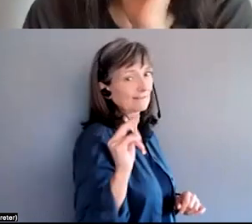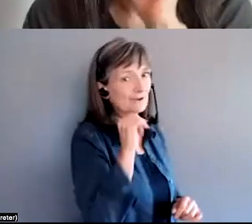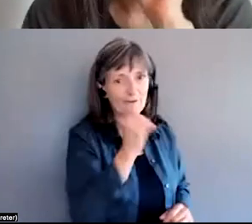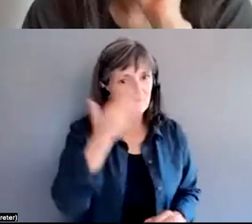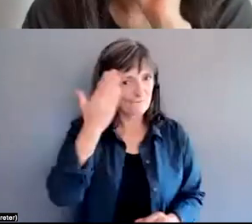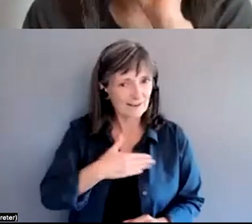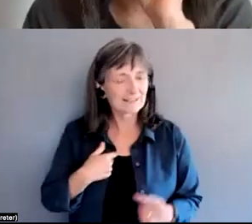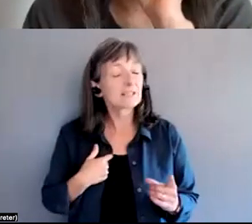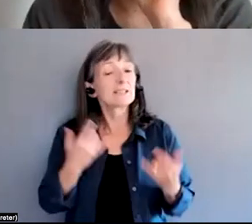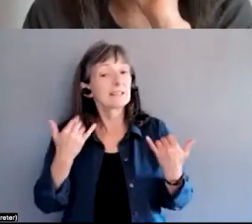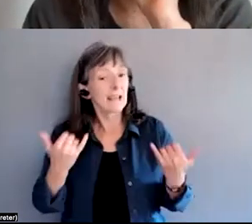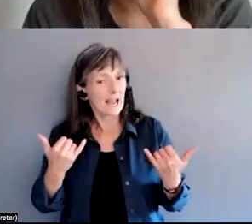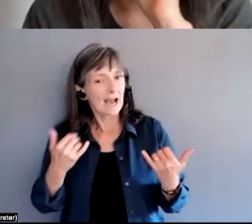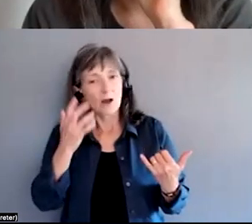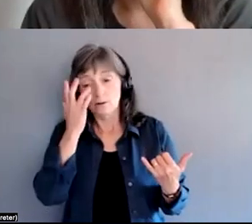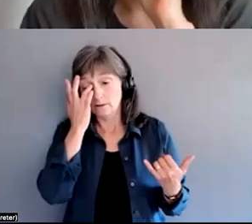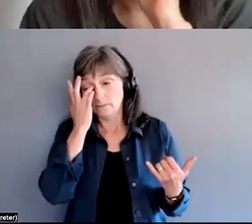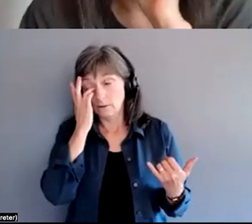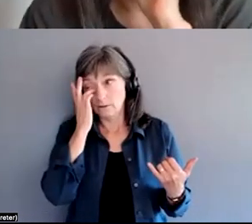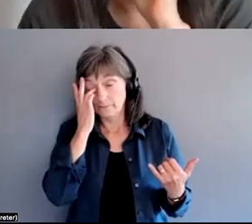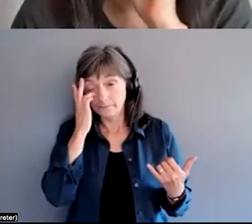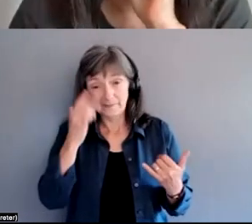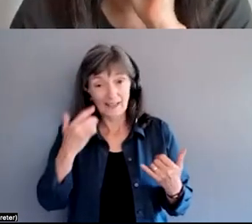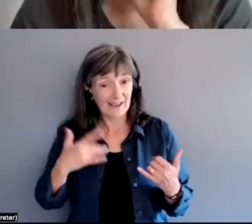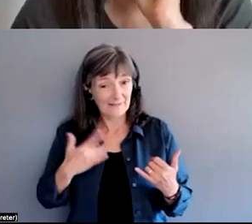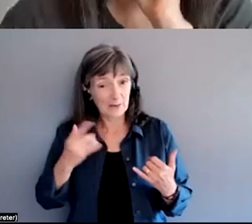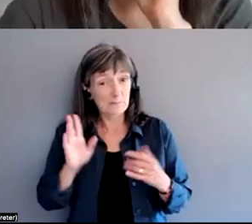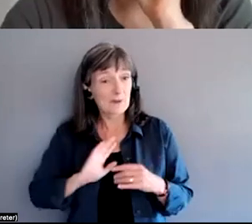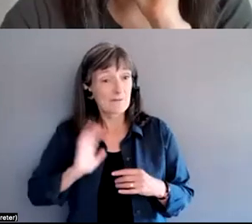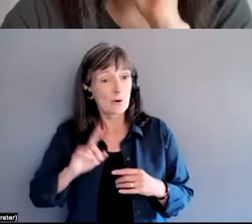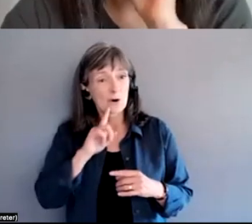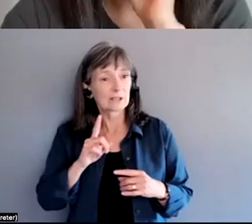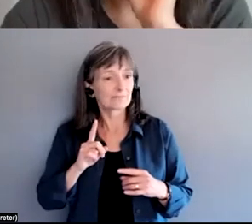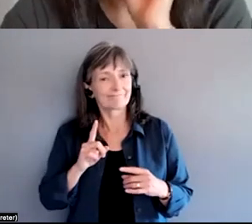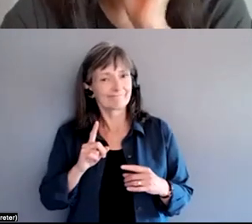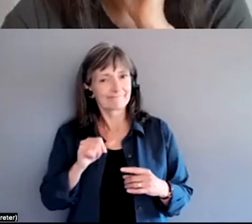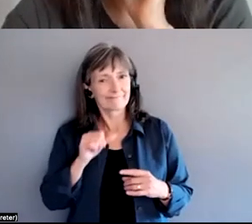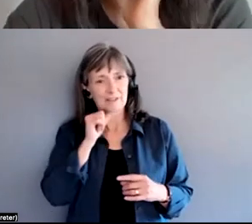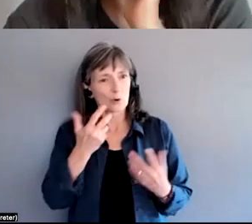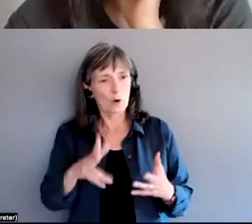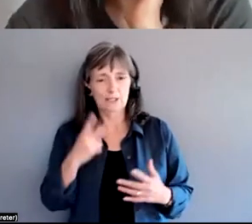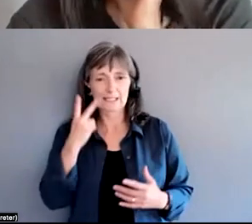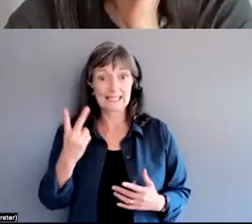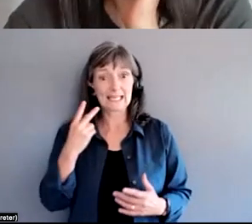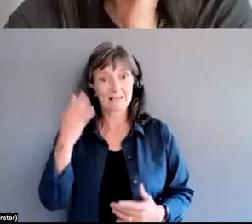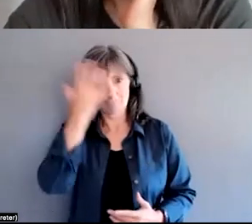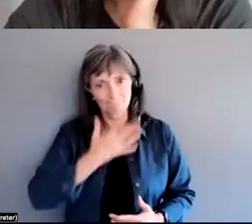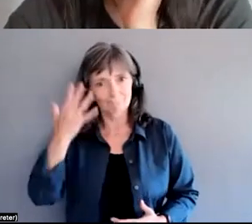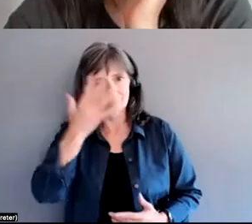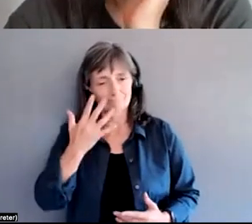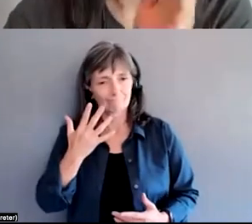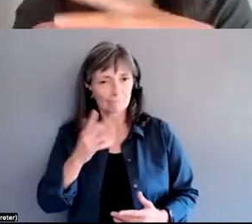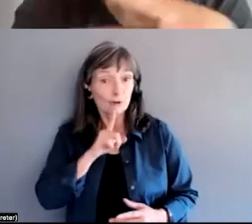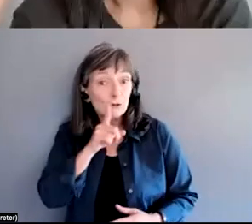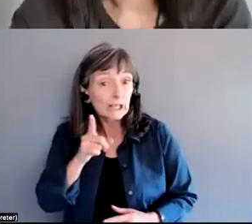really timid to show the real look of people, because they thought, you know, we want to